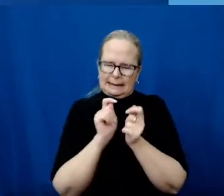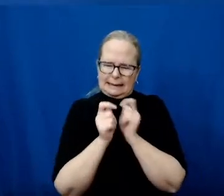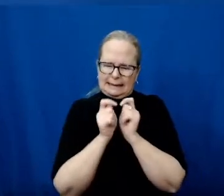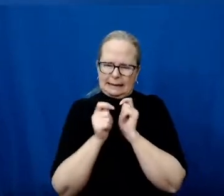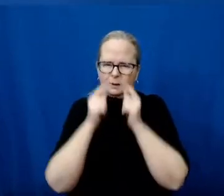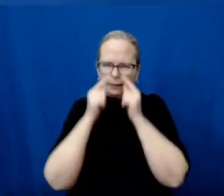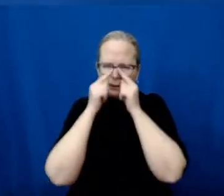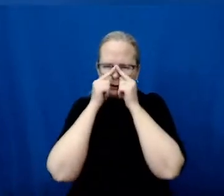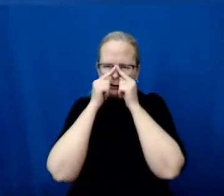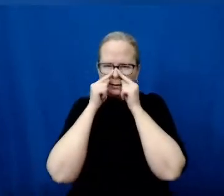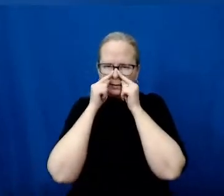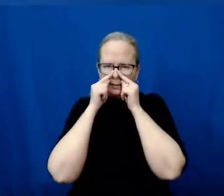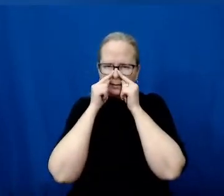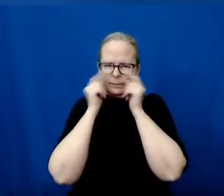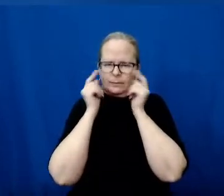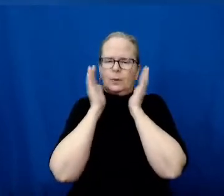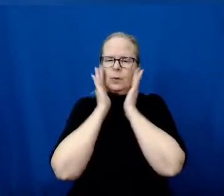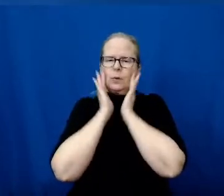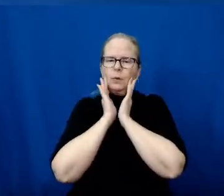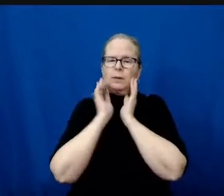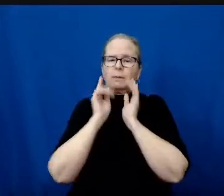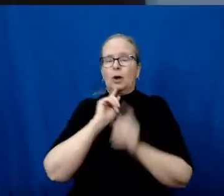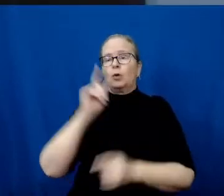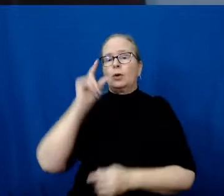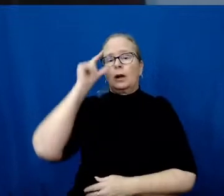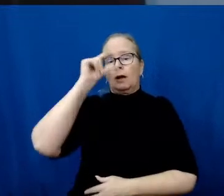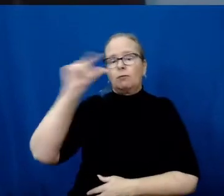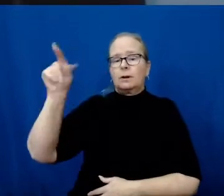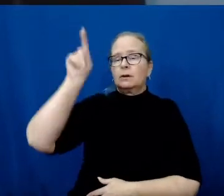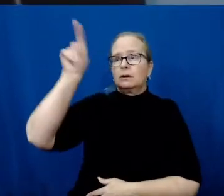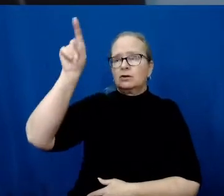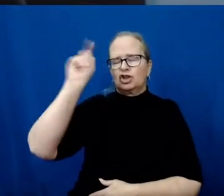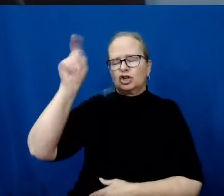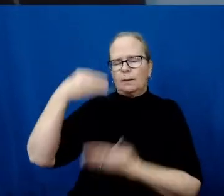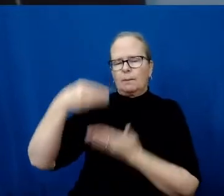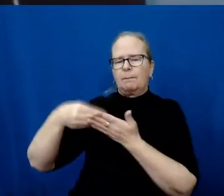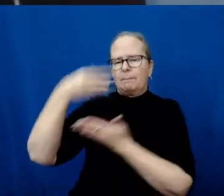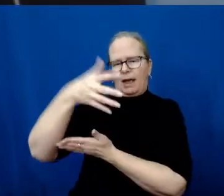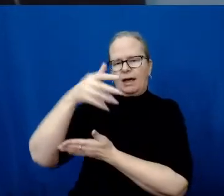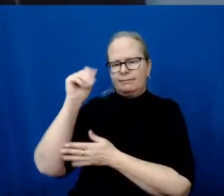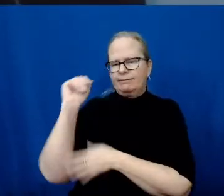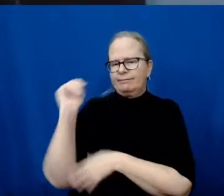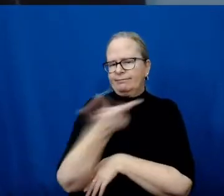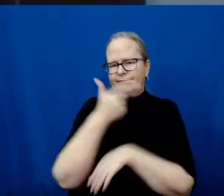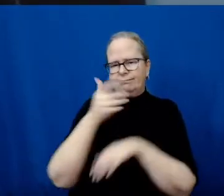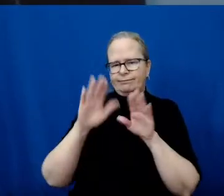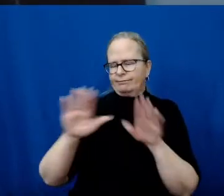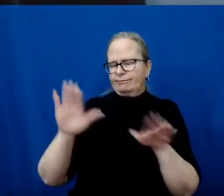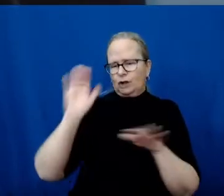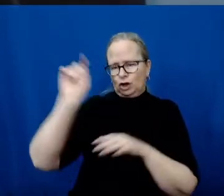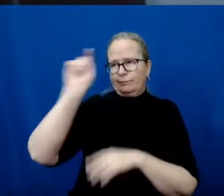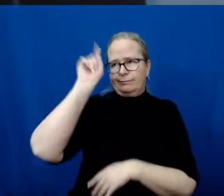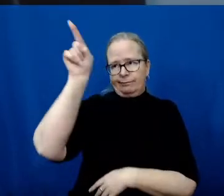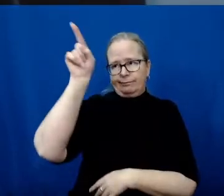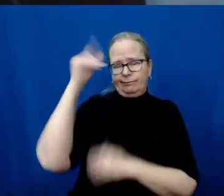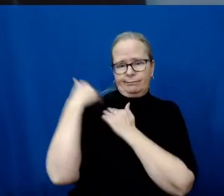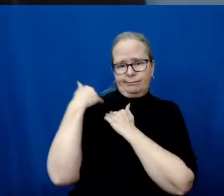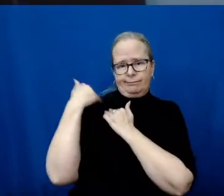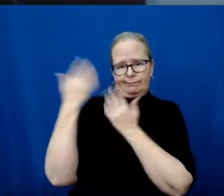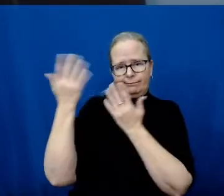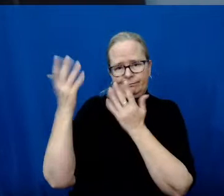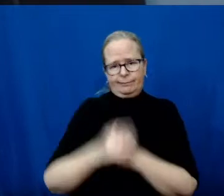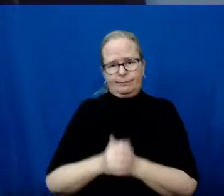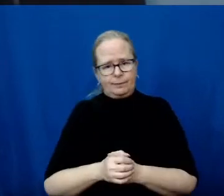much. Now back to our topic. Robert, I'm bringing you up. We have the schematics ready to go. I